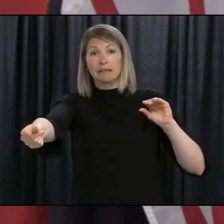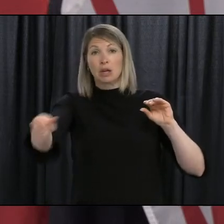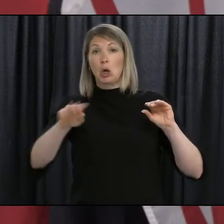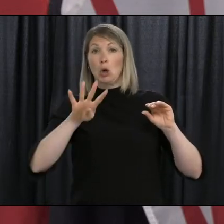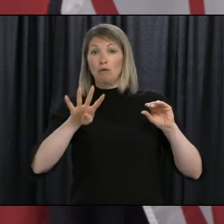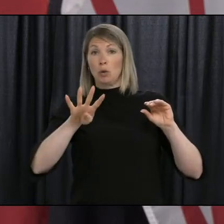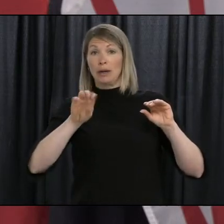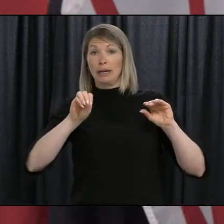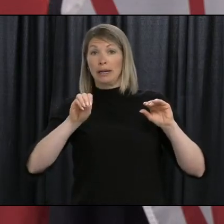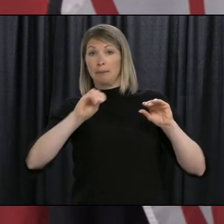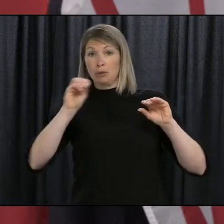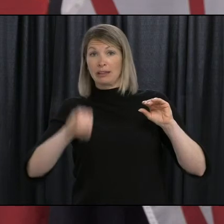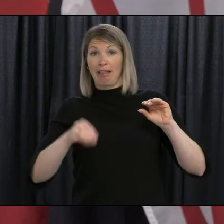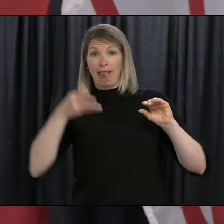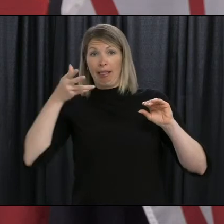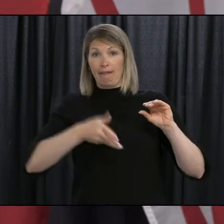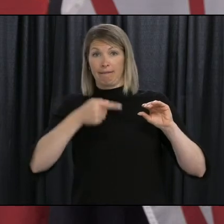better position to